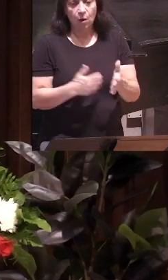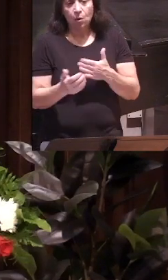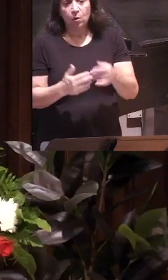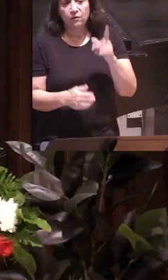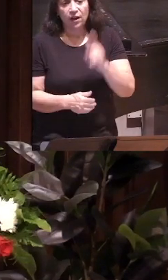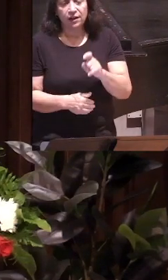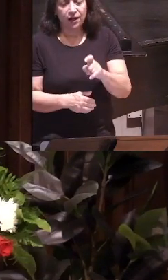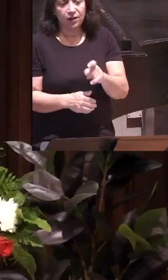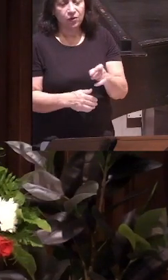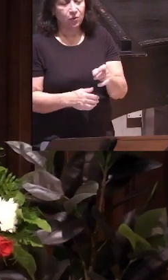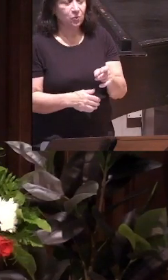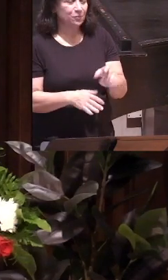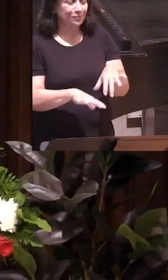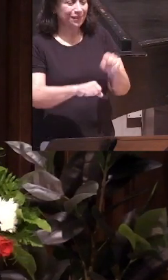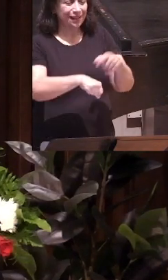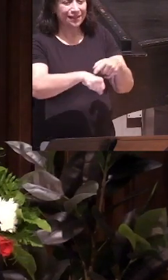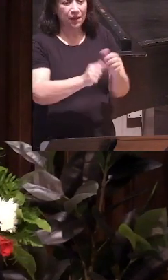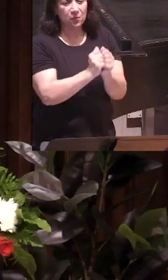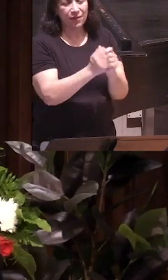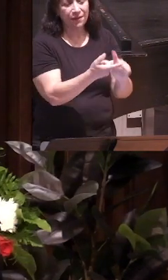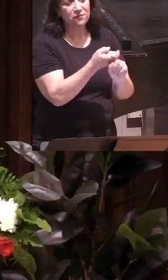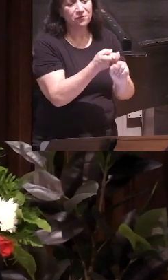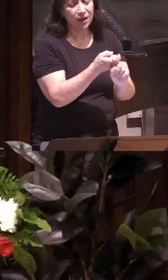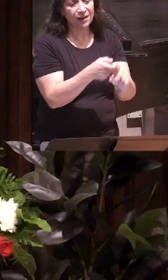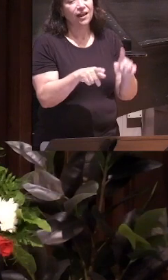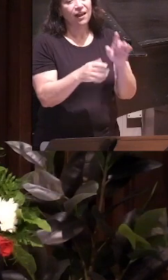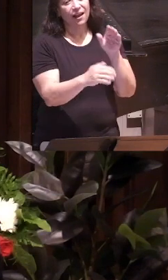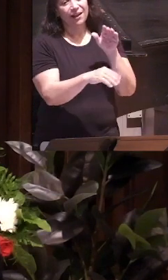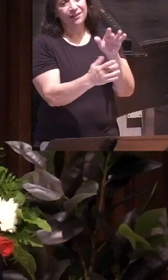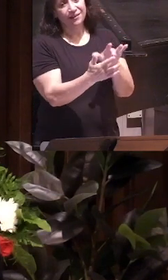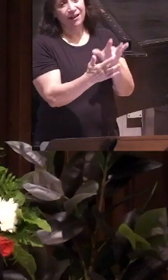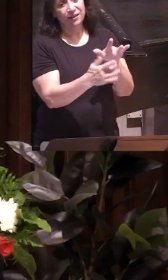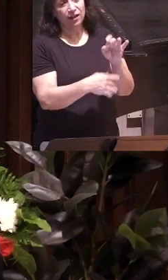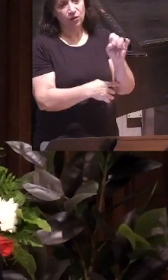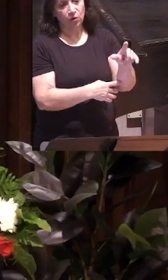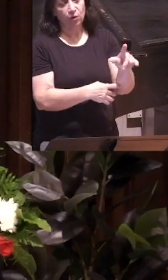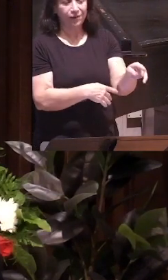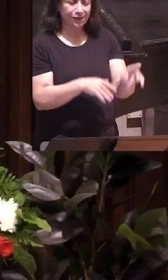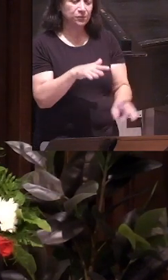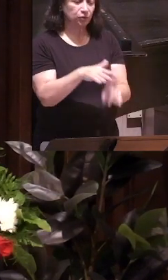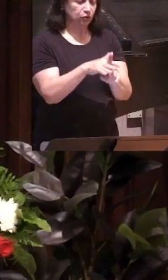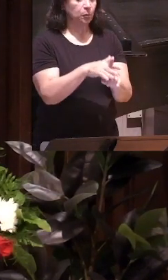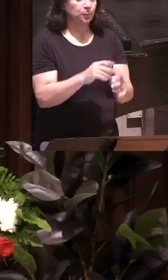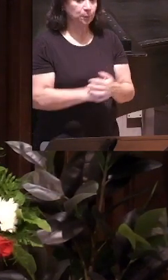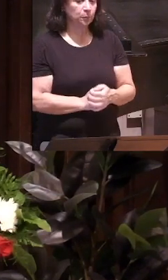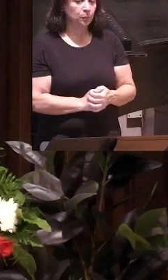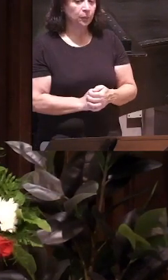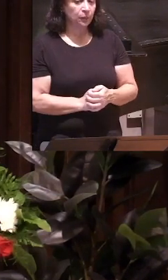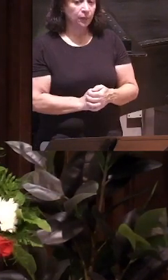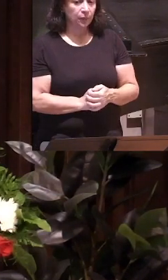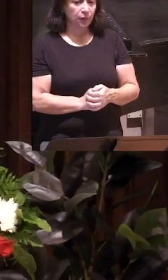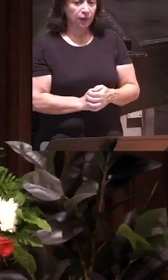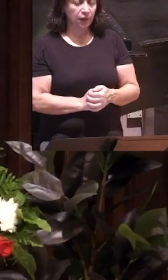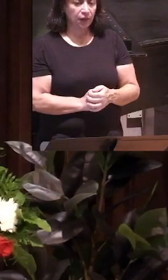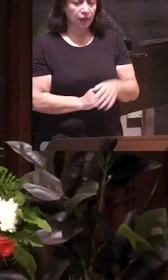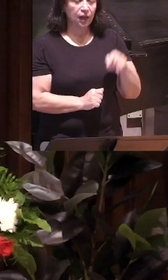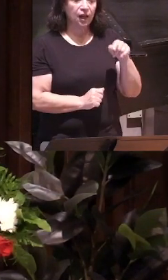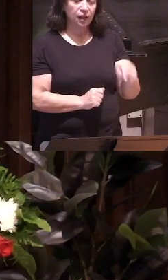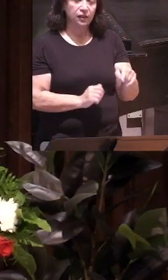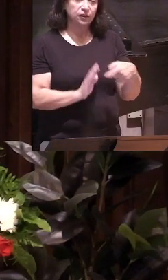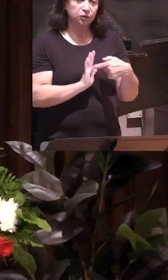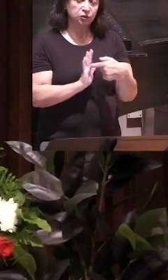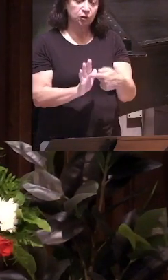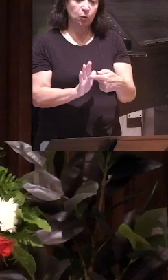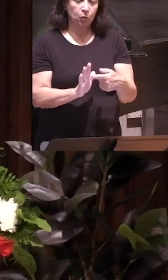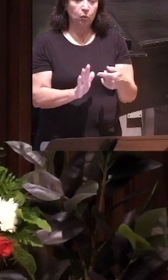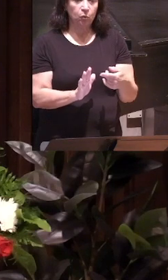to spend time with a friend, I could always call on Earl to be there. Now, this is certainly reflective